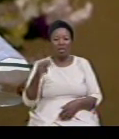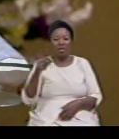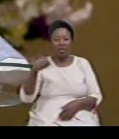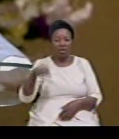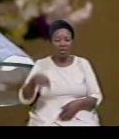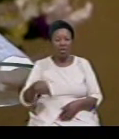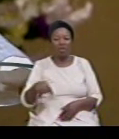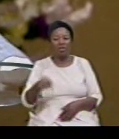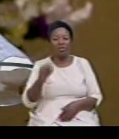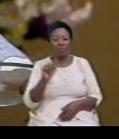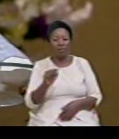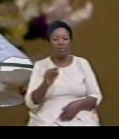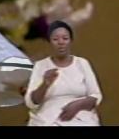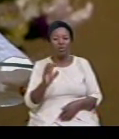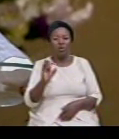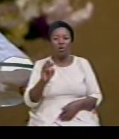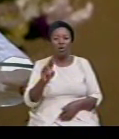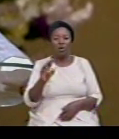gckhq.org/connect.